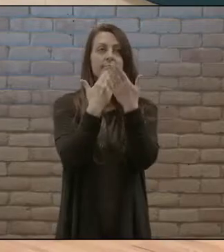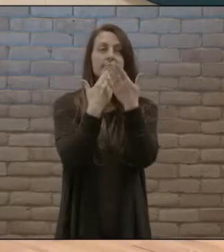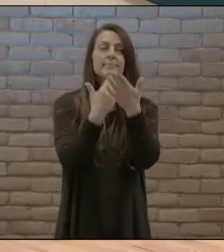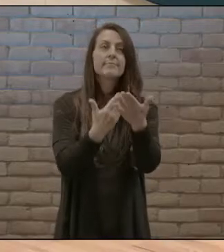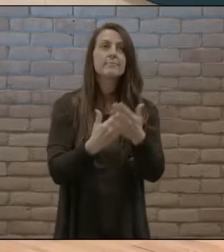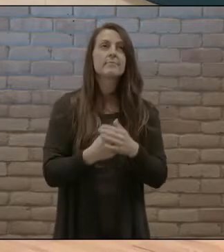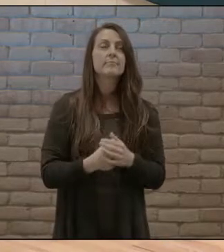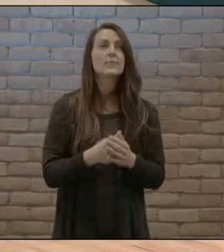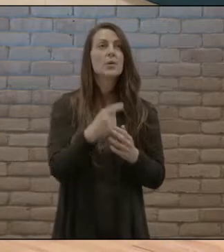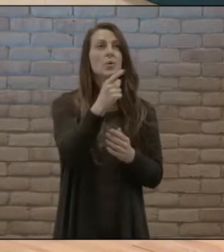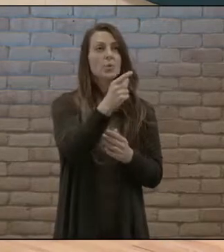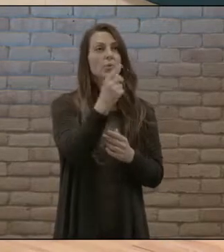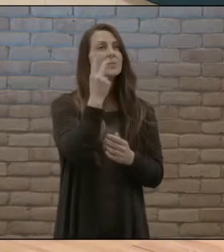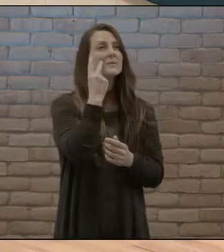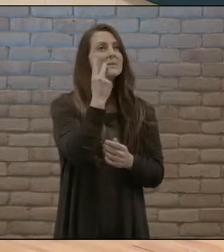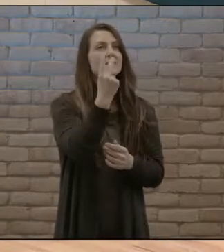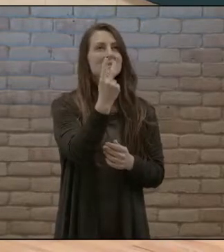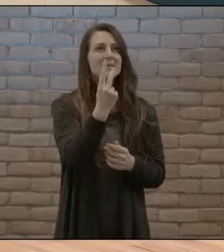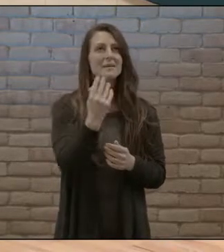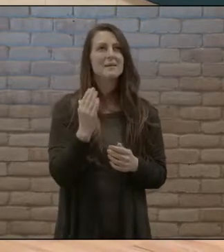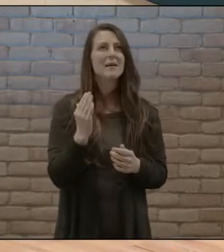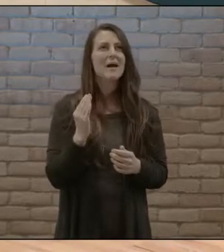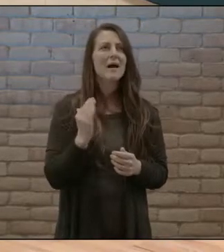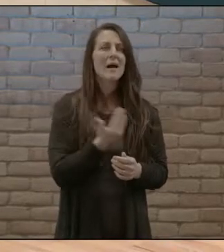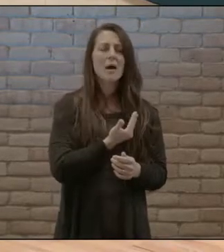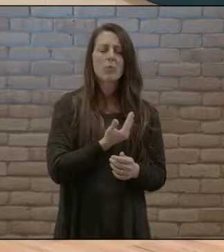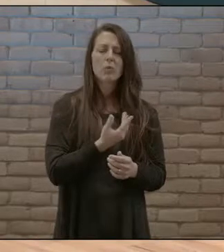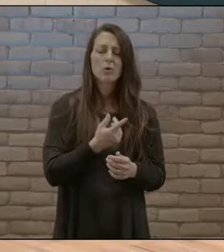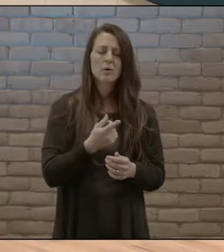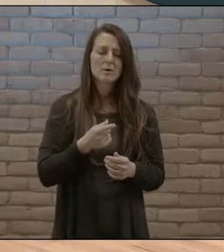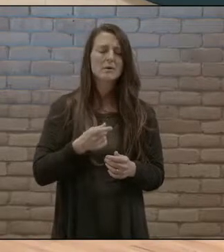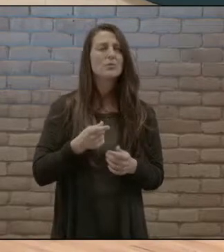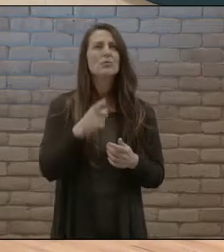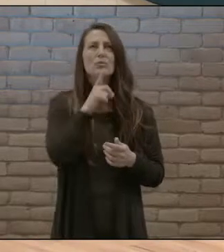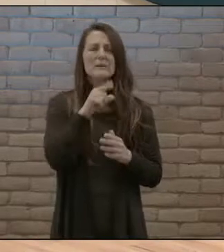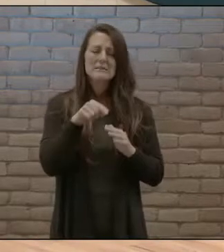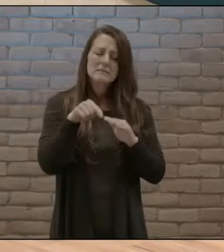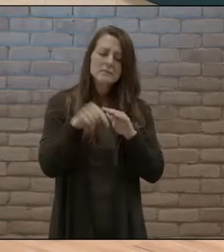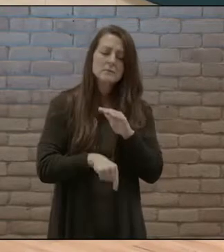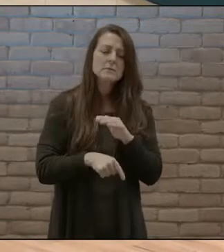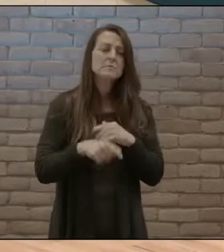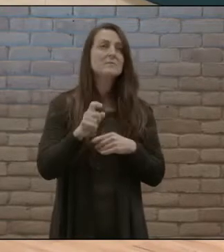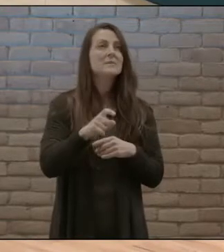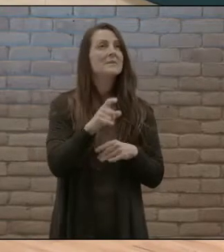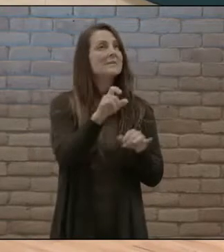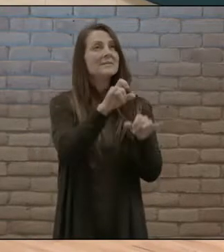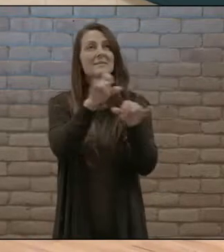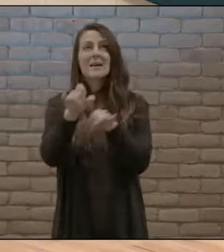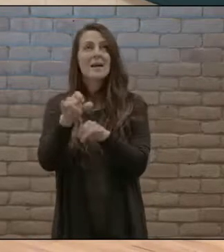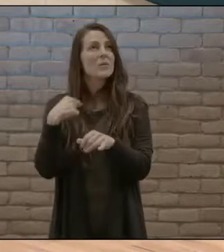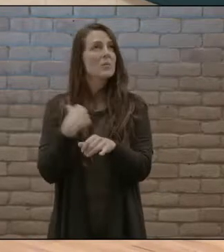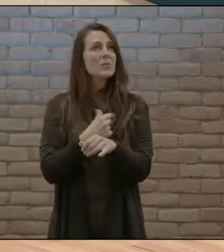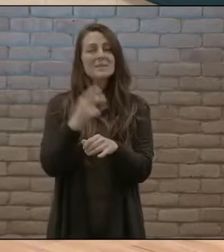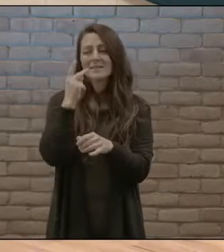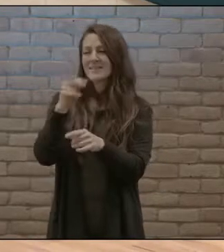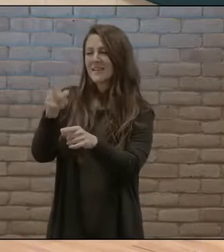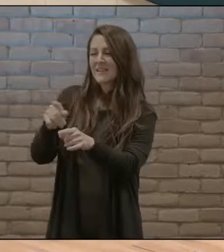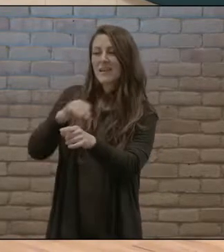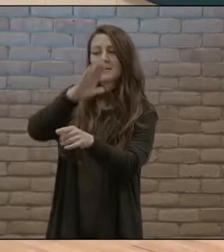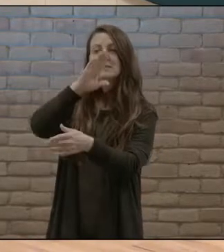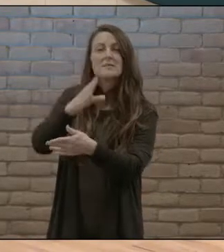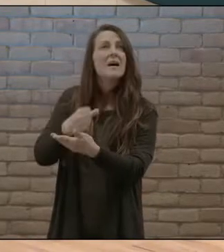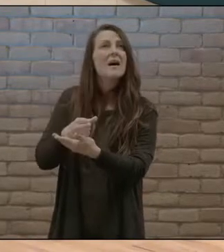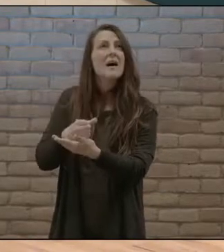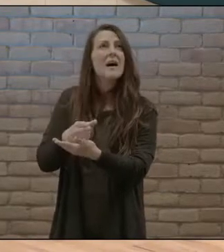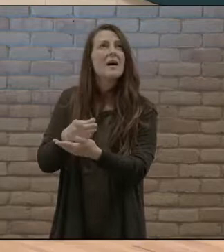that you see us in our desperation, just as we see this son in his desperation,